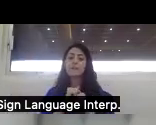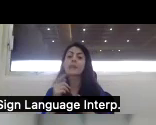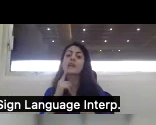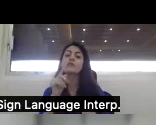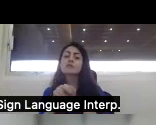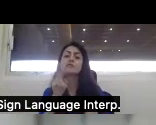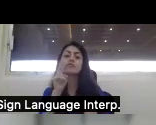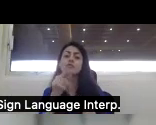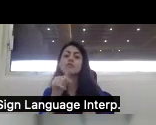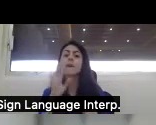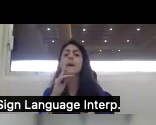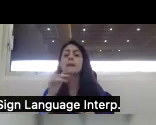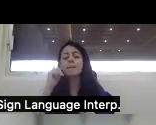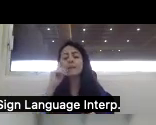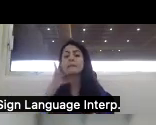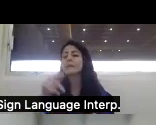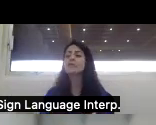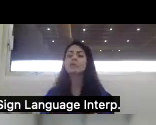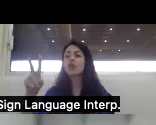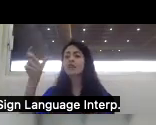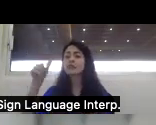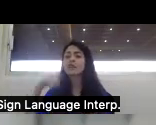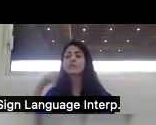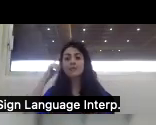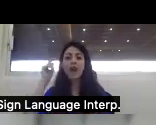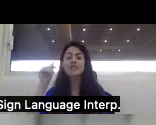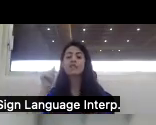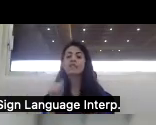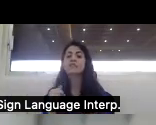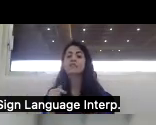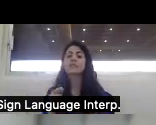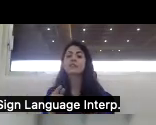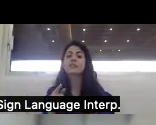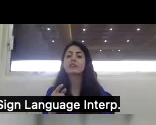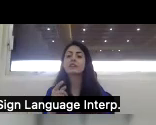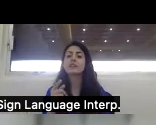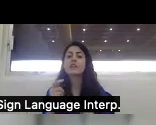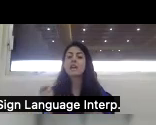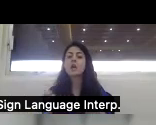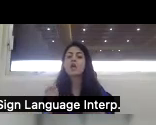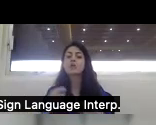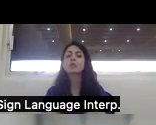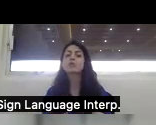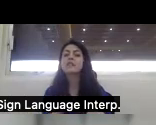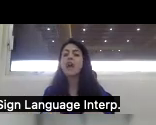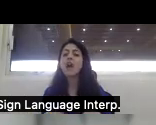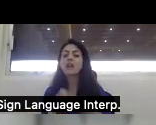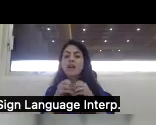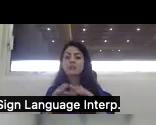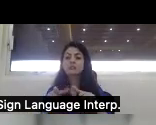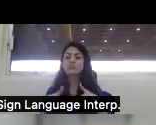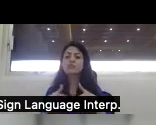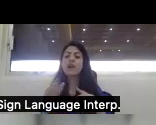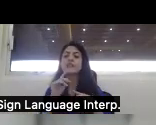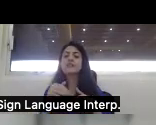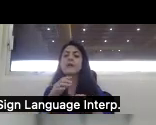signed by ministers in November 2021, and it takes a commitment towards life cycle social protection